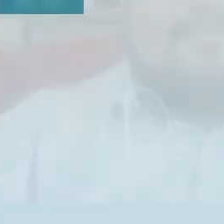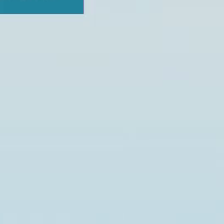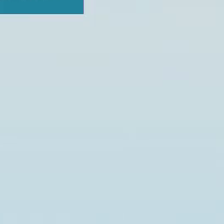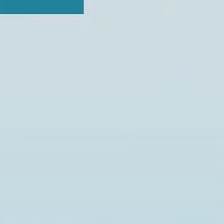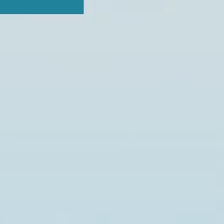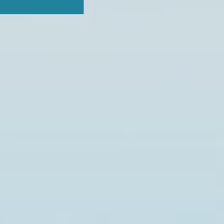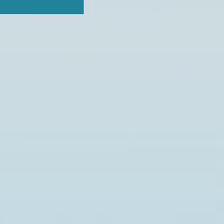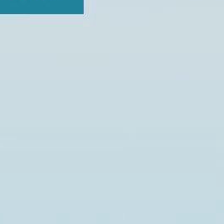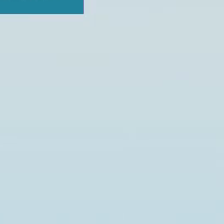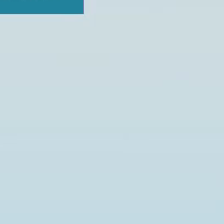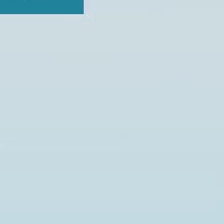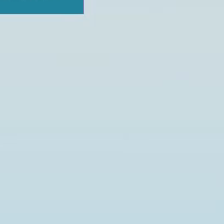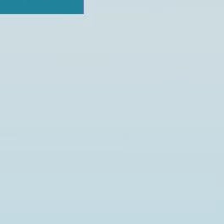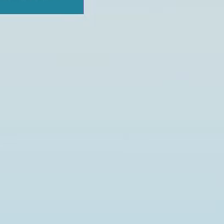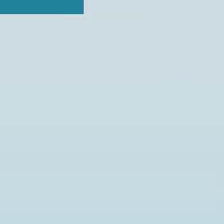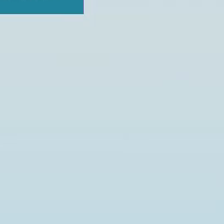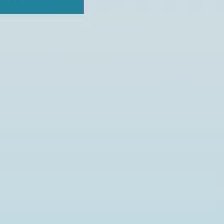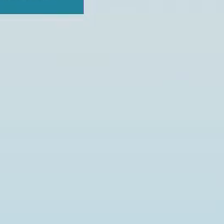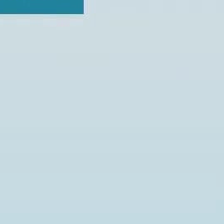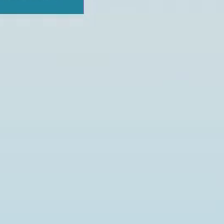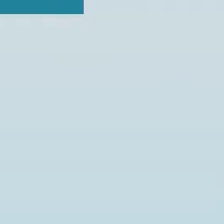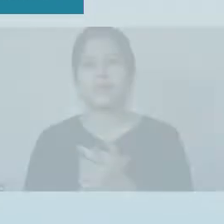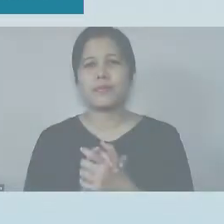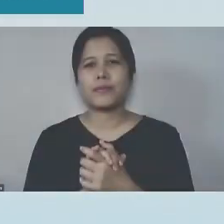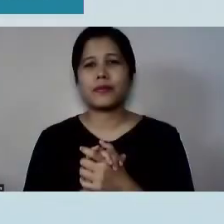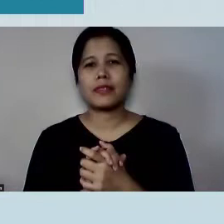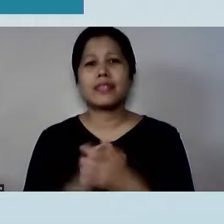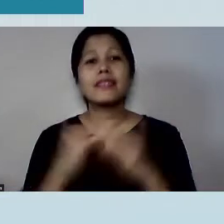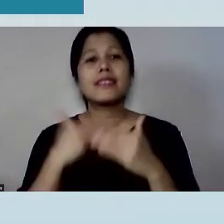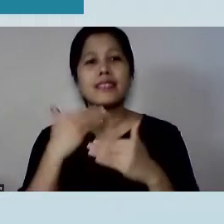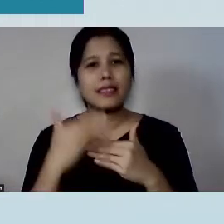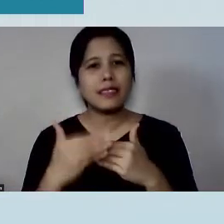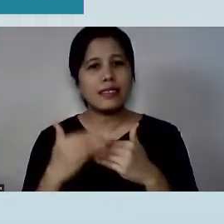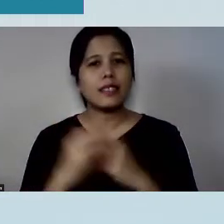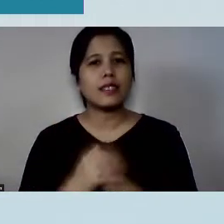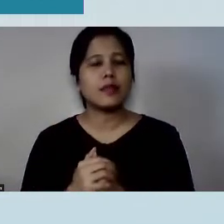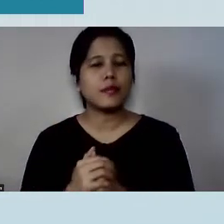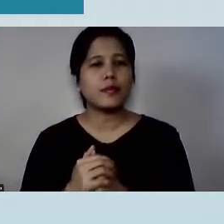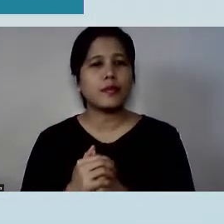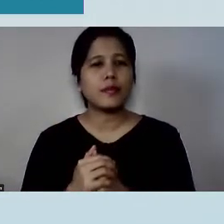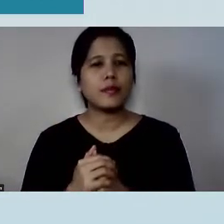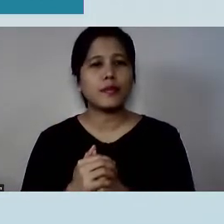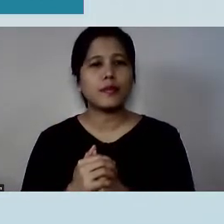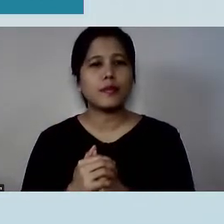adults. Also, next slide.